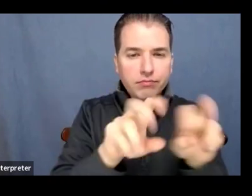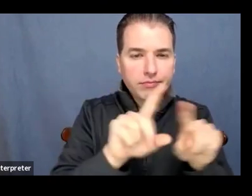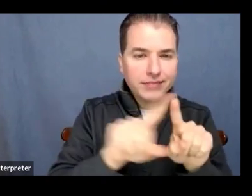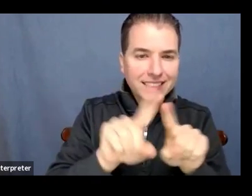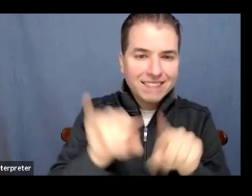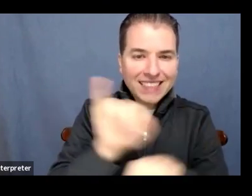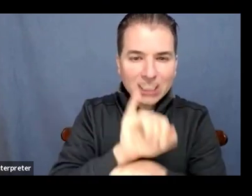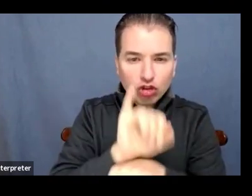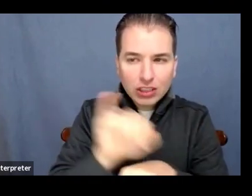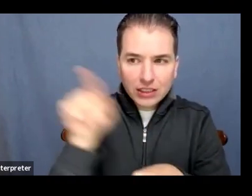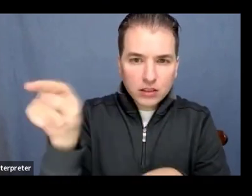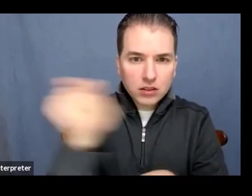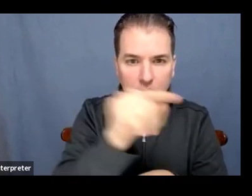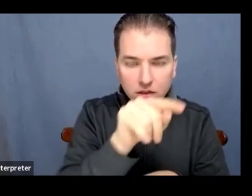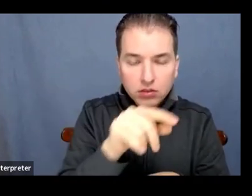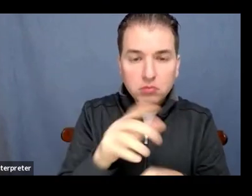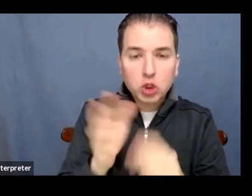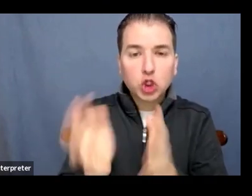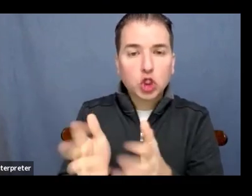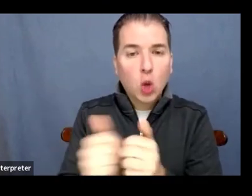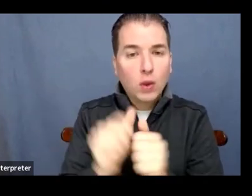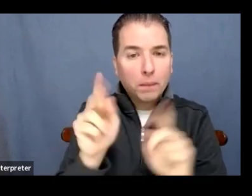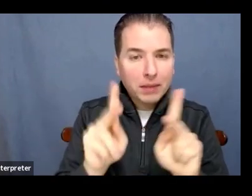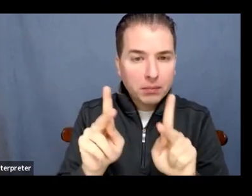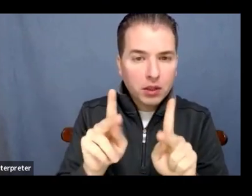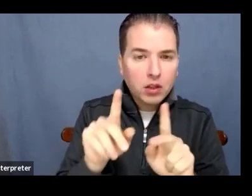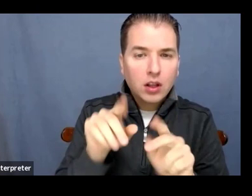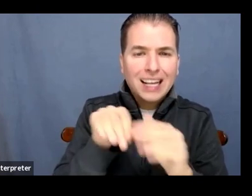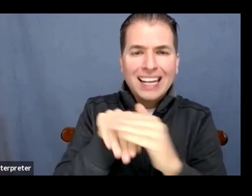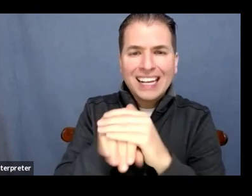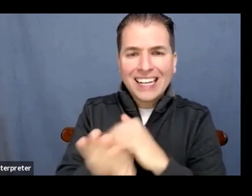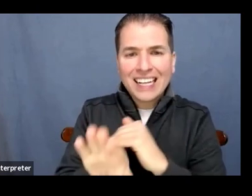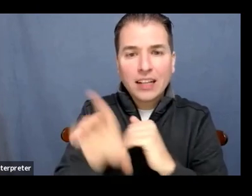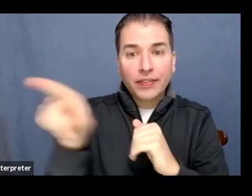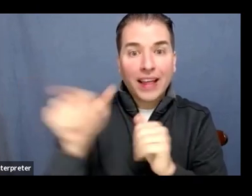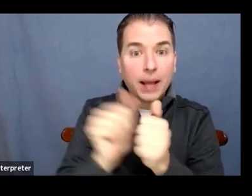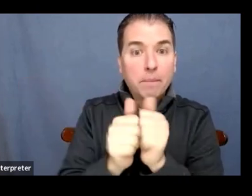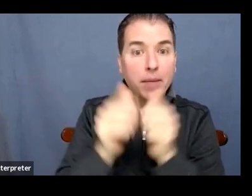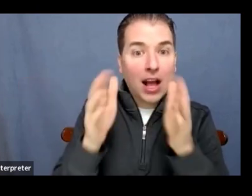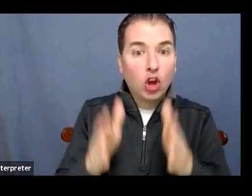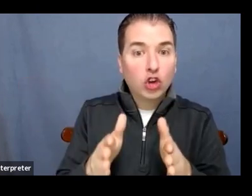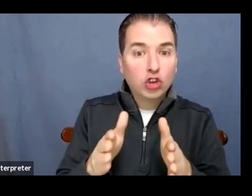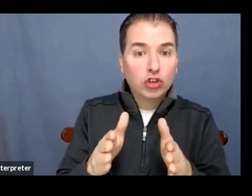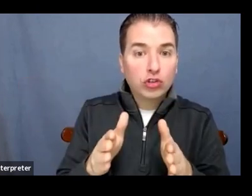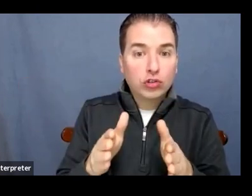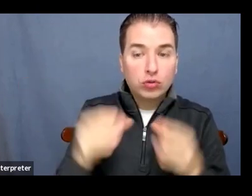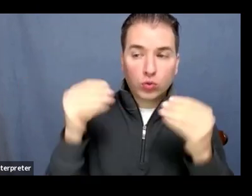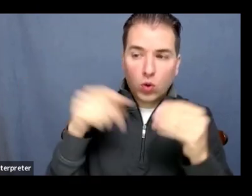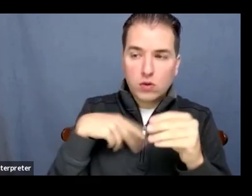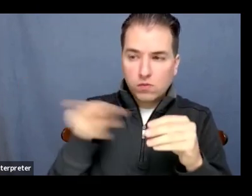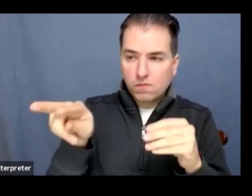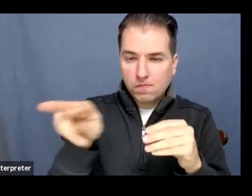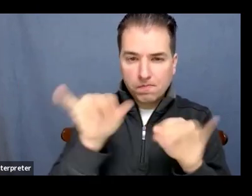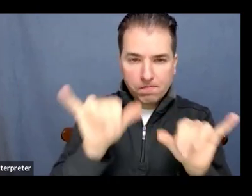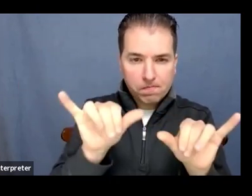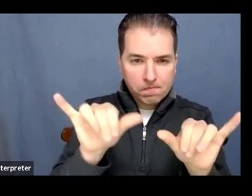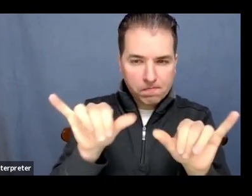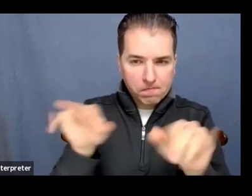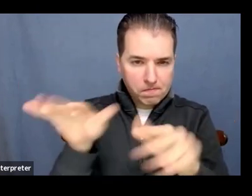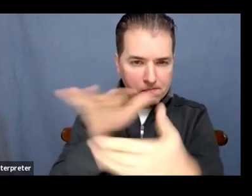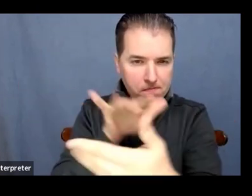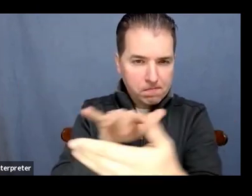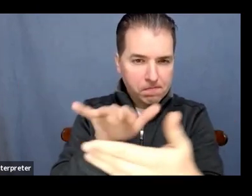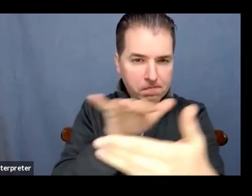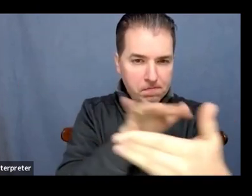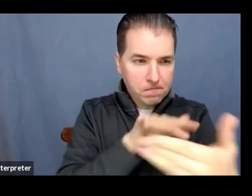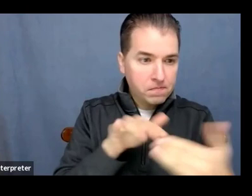and and talking to competitors or watching competitors. I came up with the following metrics.